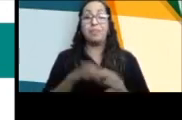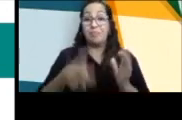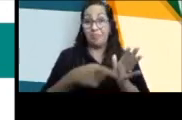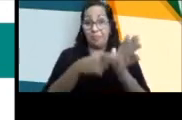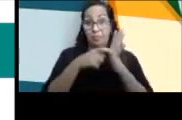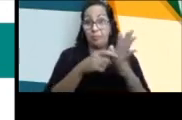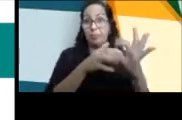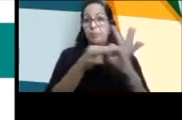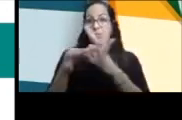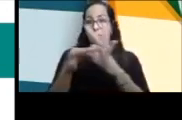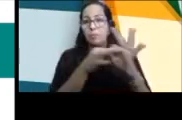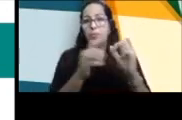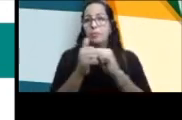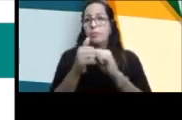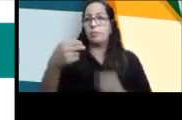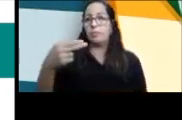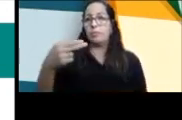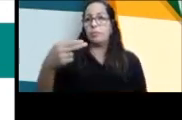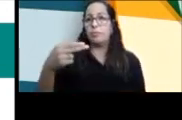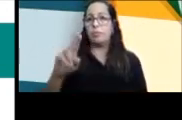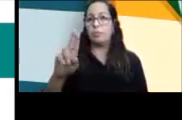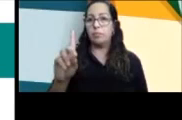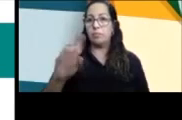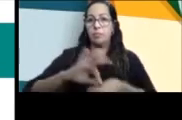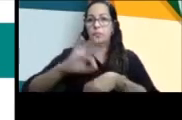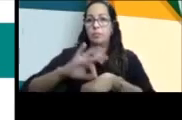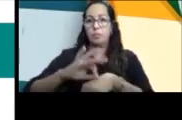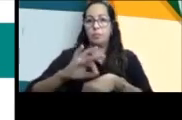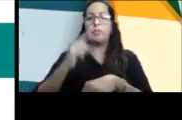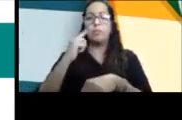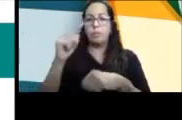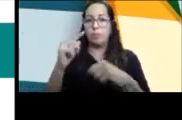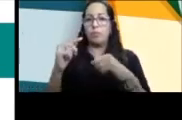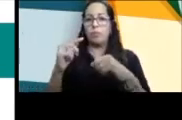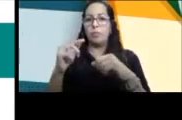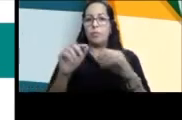are coordinated by HUD Office of Fair Housing and Equal Opportunity.